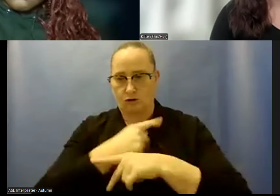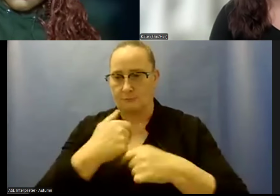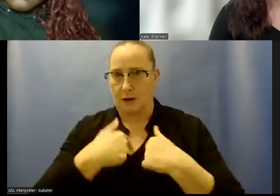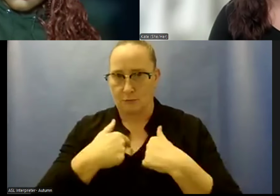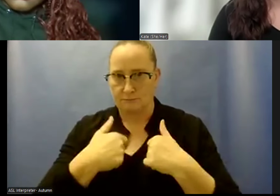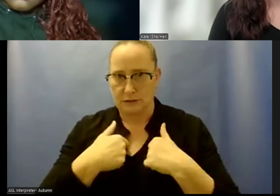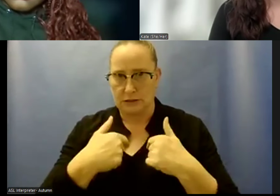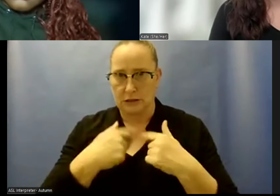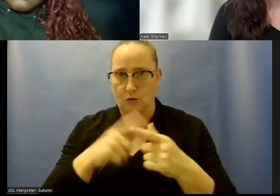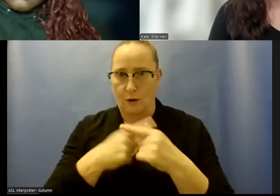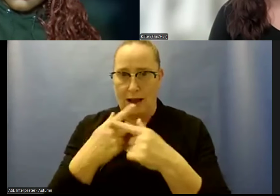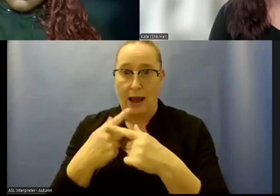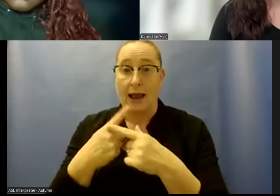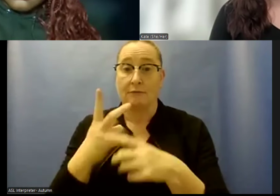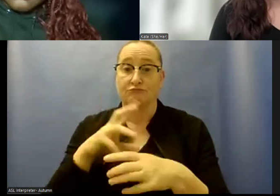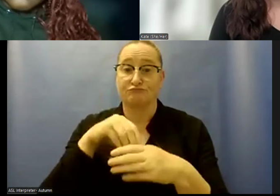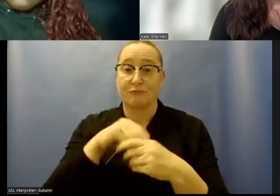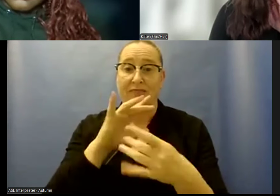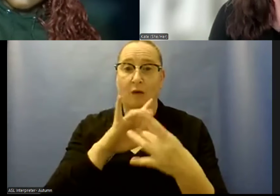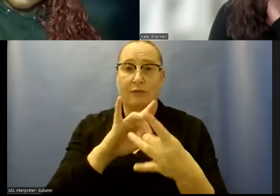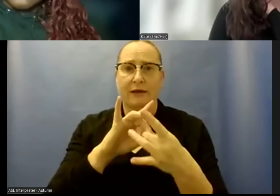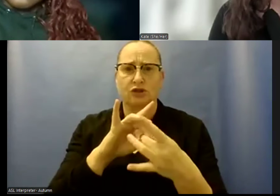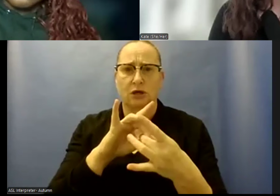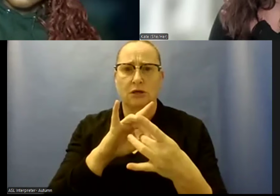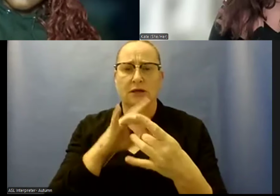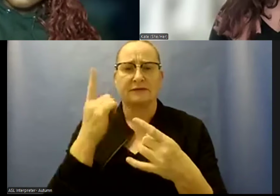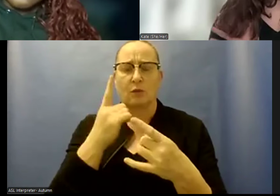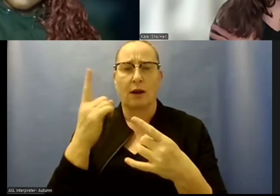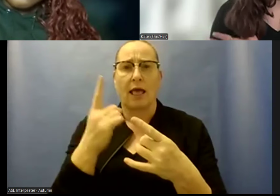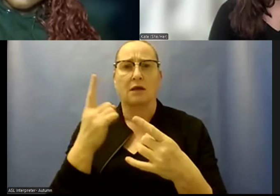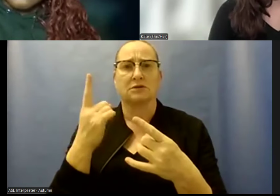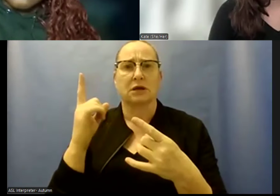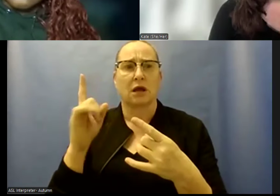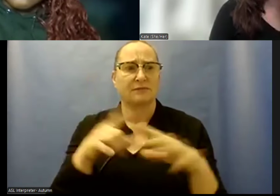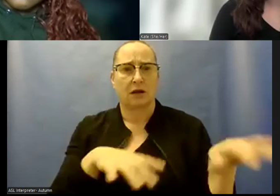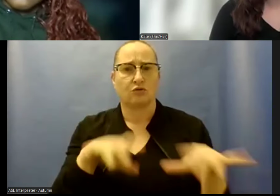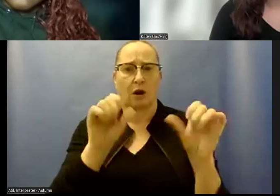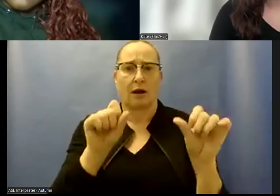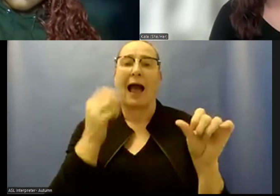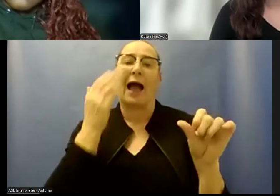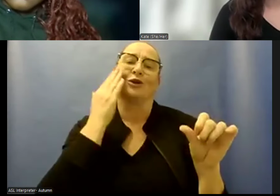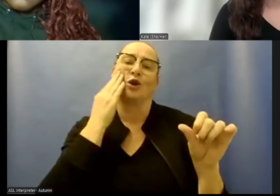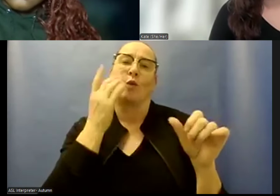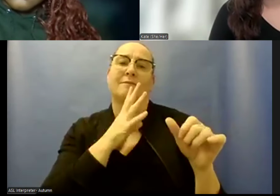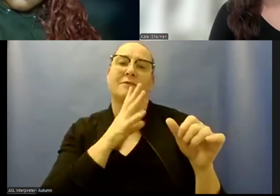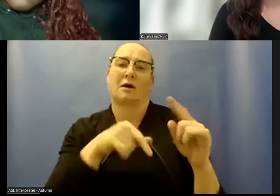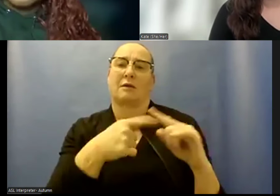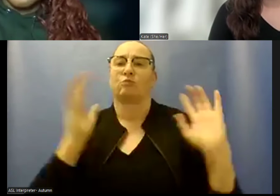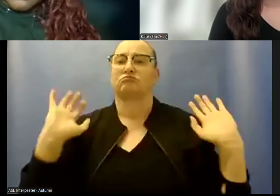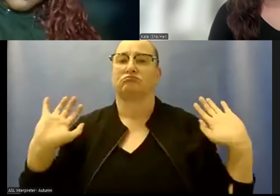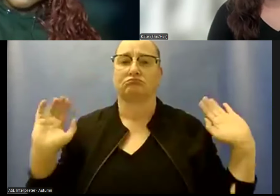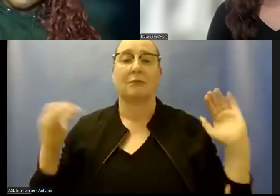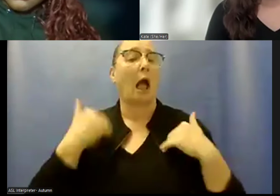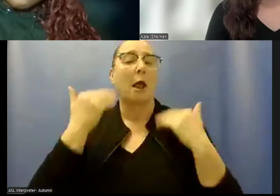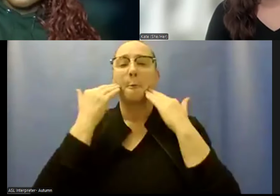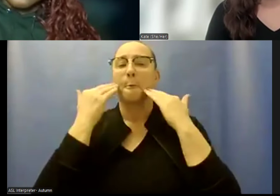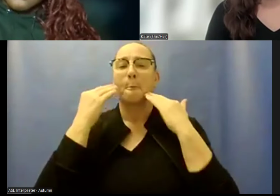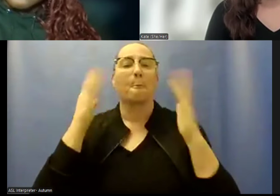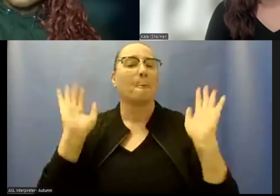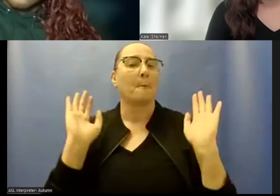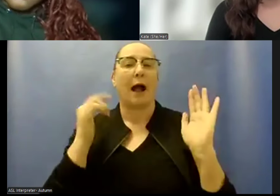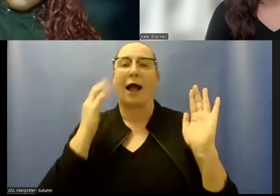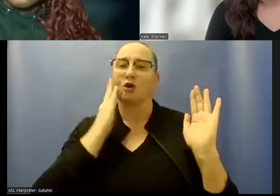when I get into that relationship, if someone else comes in and tries to take over, I already know what I'm talking about. I already know what's mine.